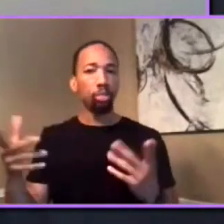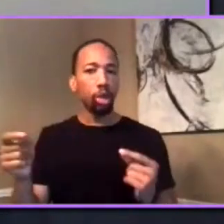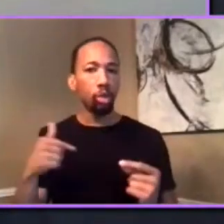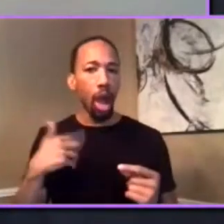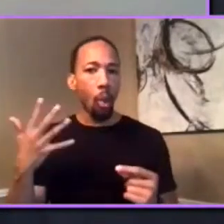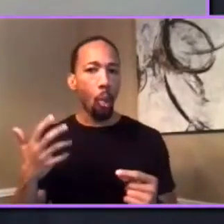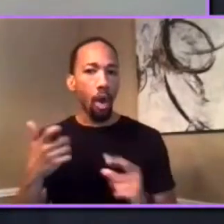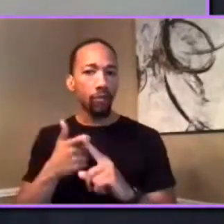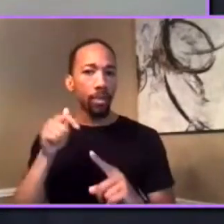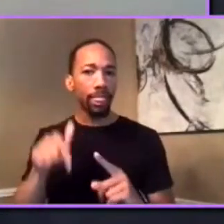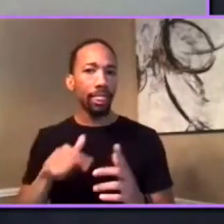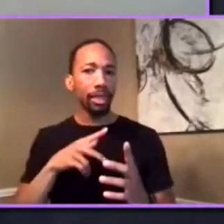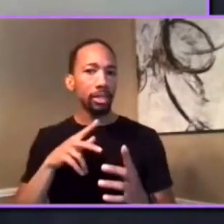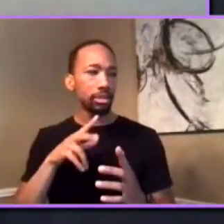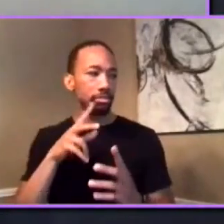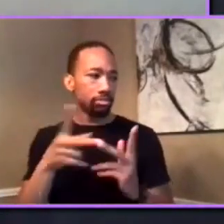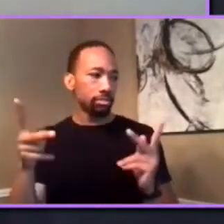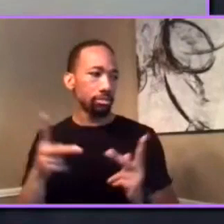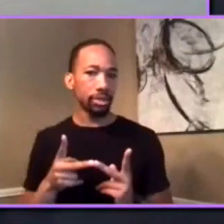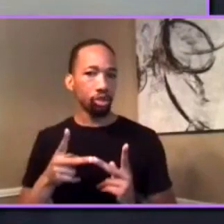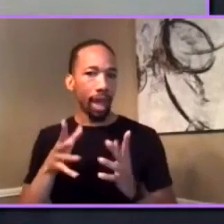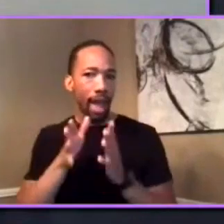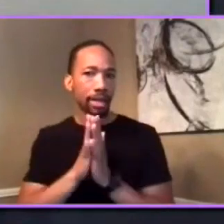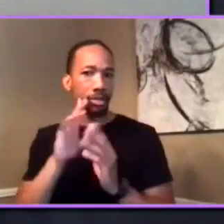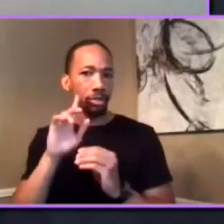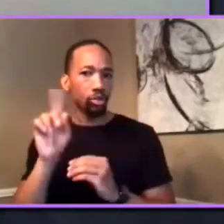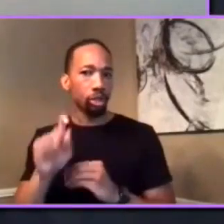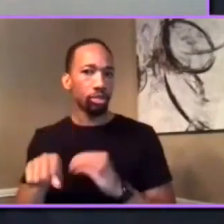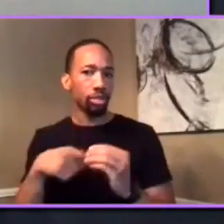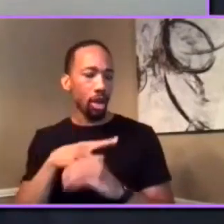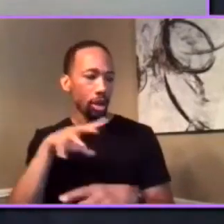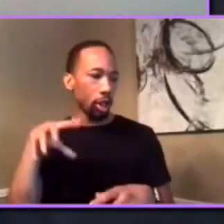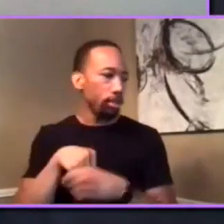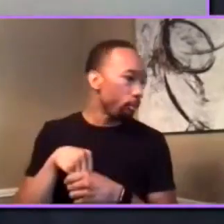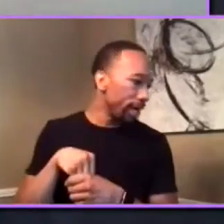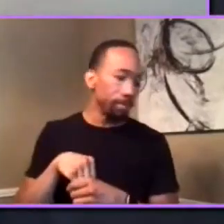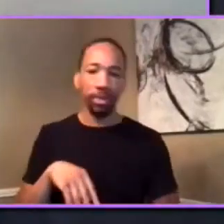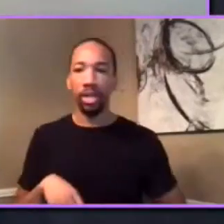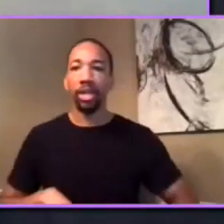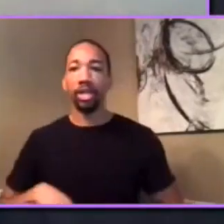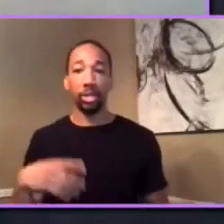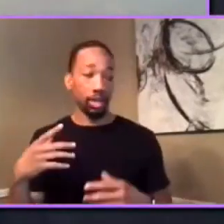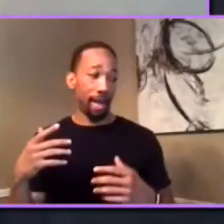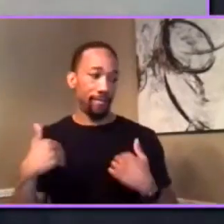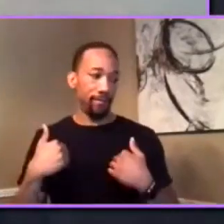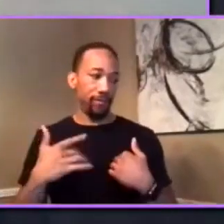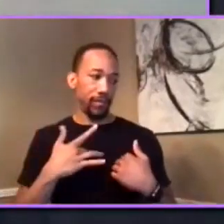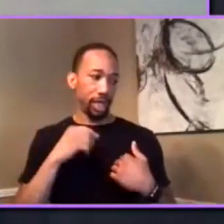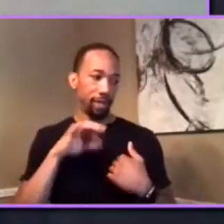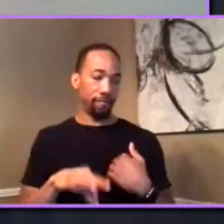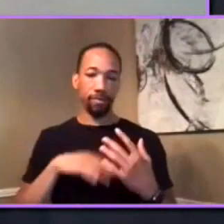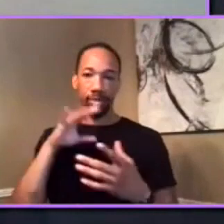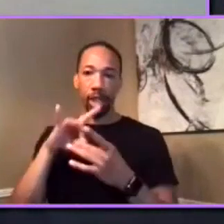asking these questions that are around inclusion because inclusion leads to people feeling like a sense of belonging. And you don't know what